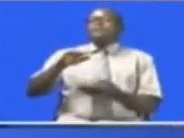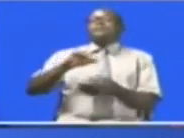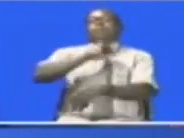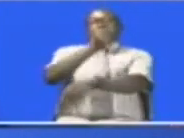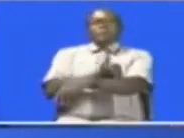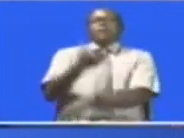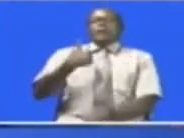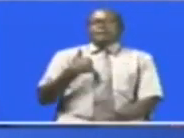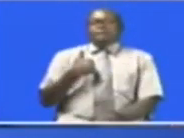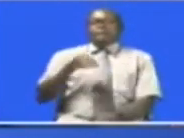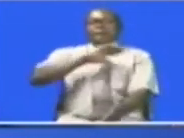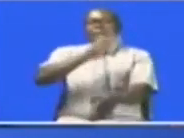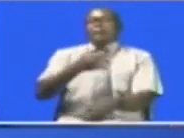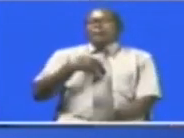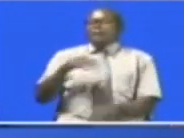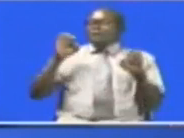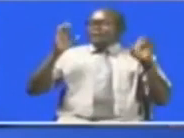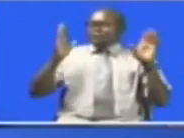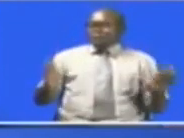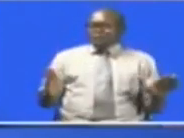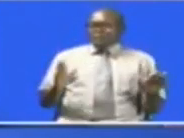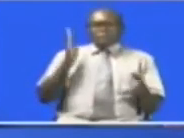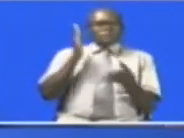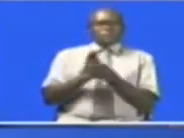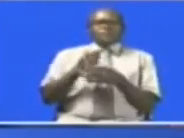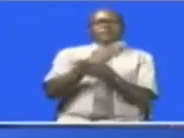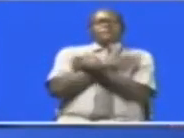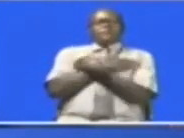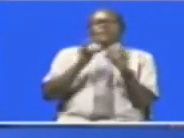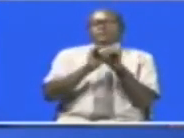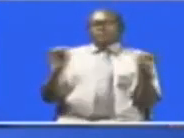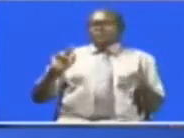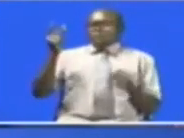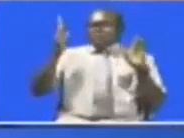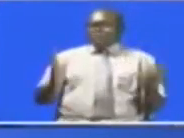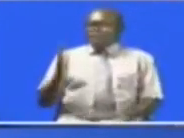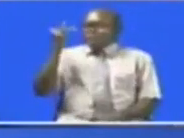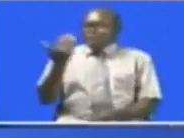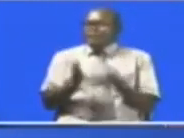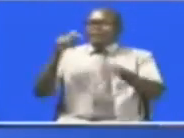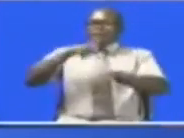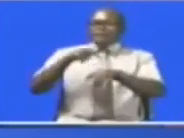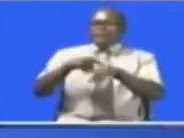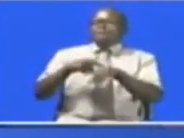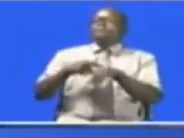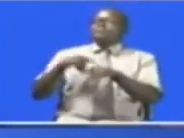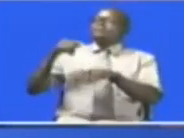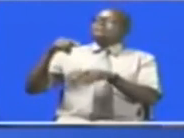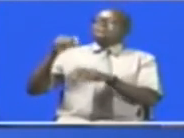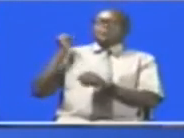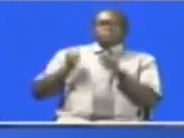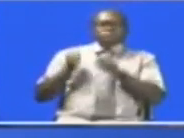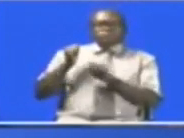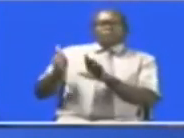with authority, that the Ethiopian athletes are not friendly to Kenyans, because every time they sit at the back.